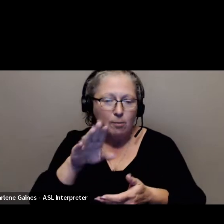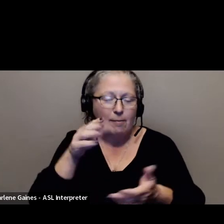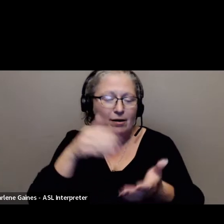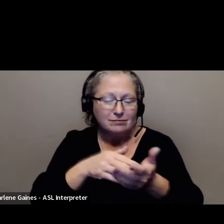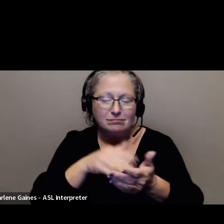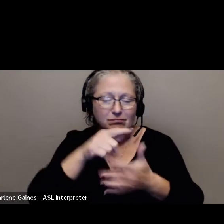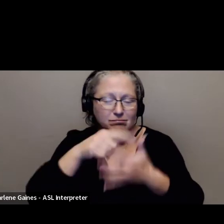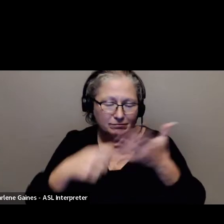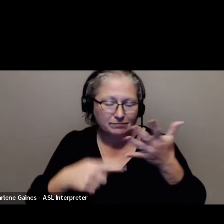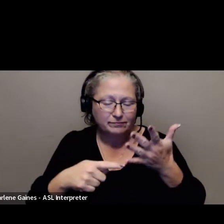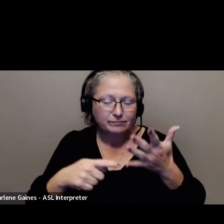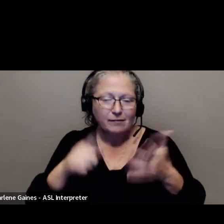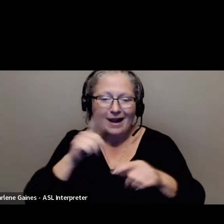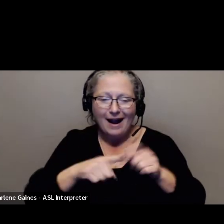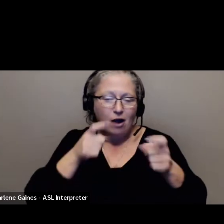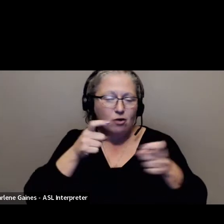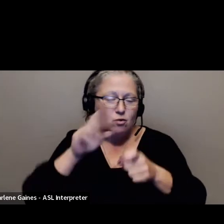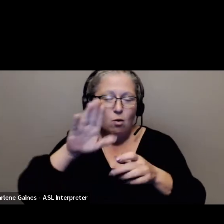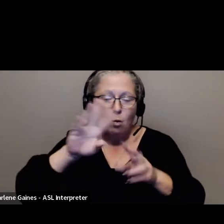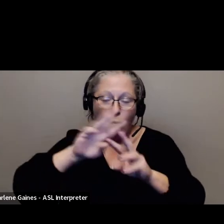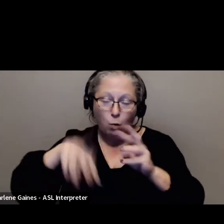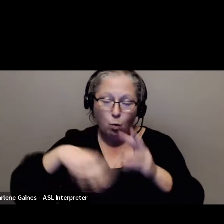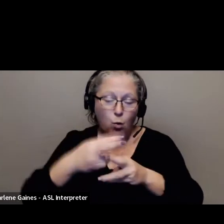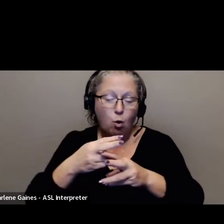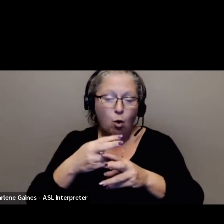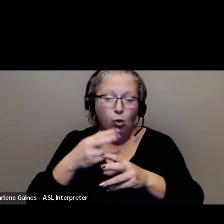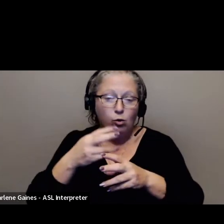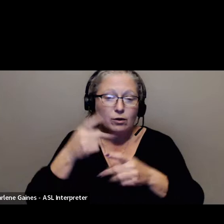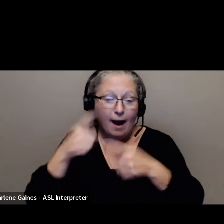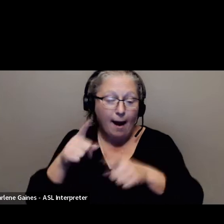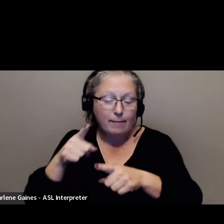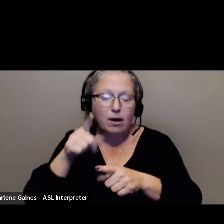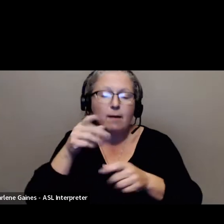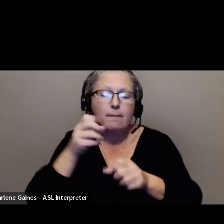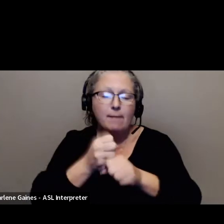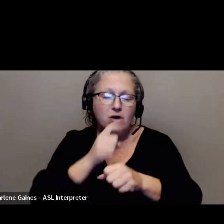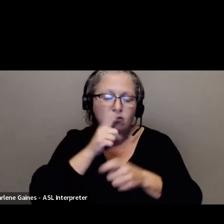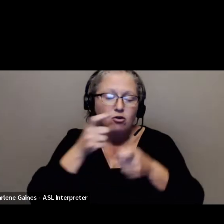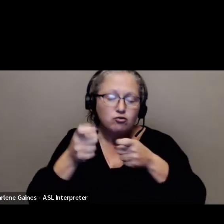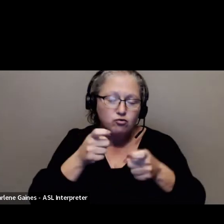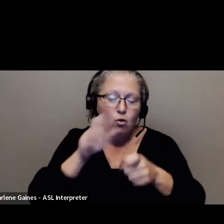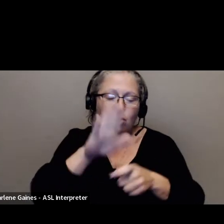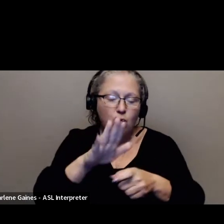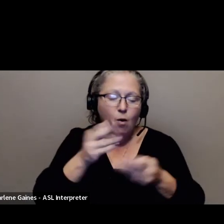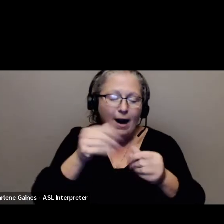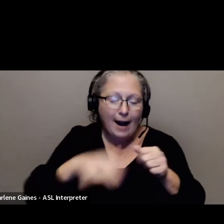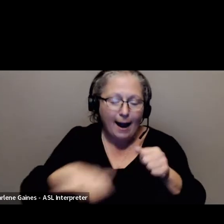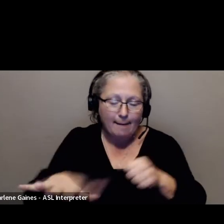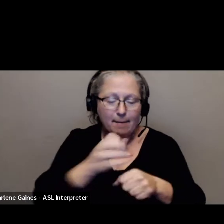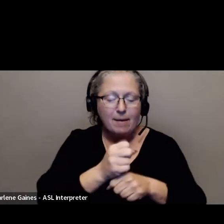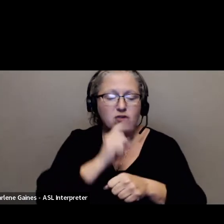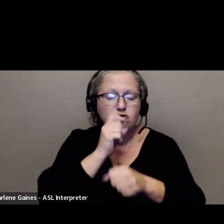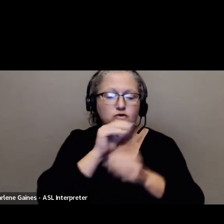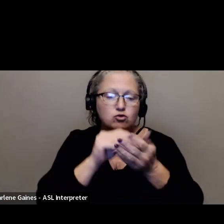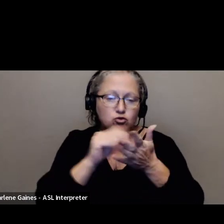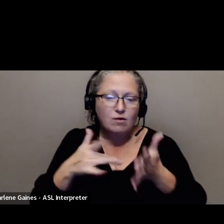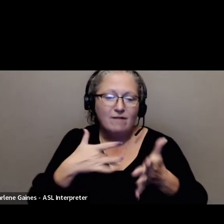world affairs, you can control what happens on your campuses. Please ensure that all students feel safe while they are at school.